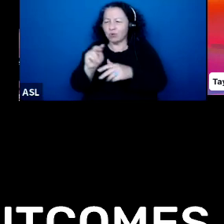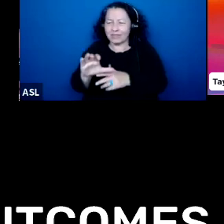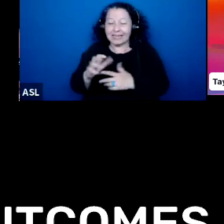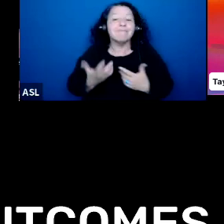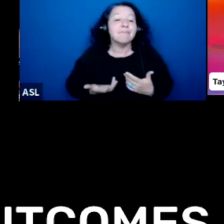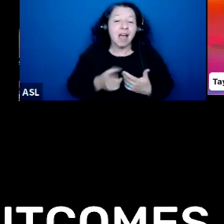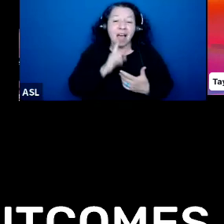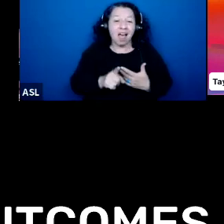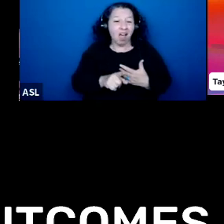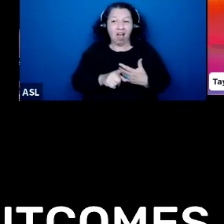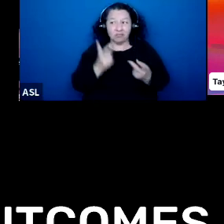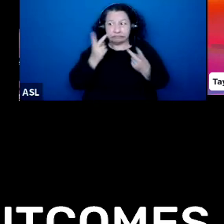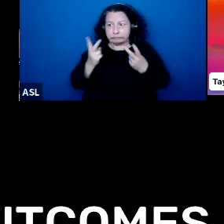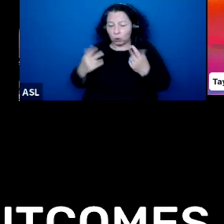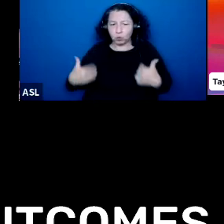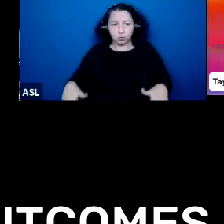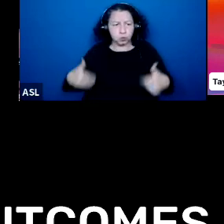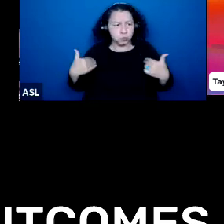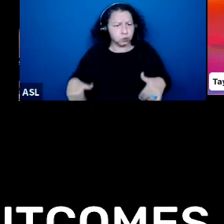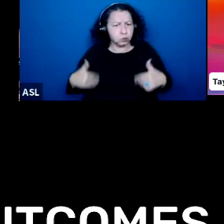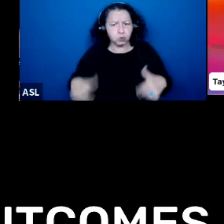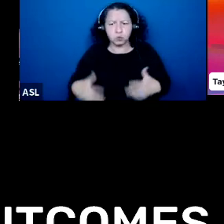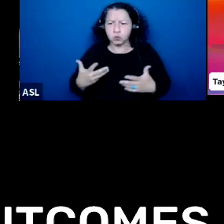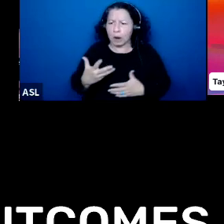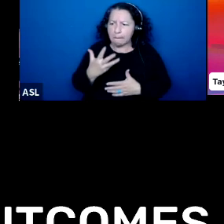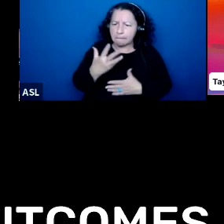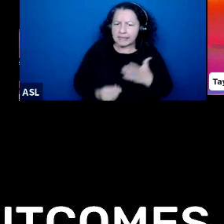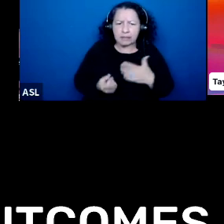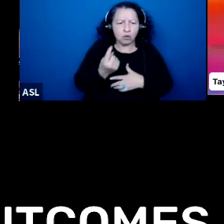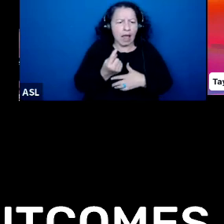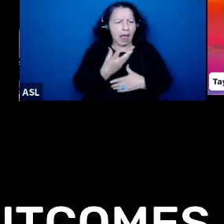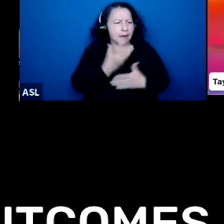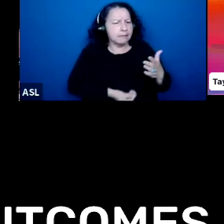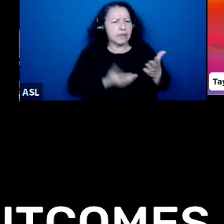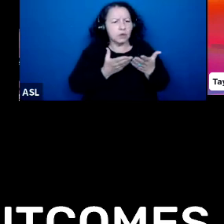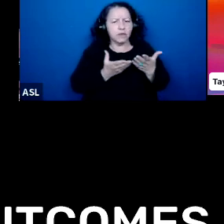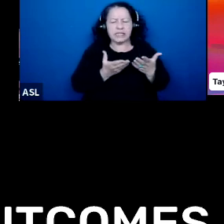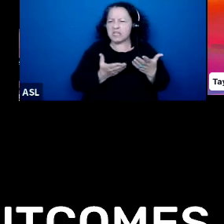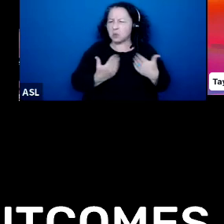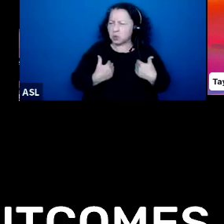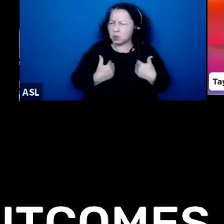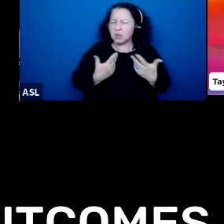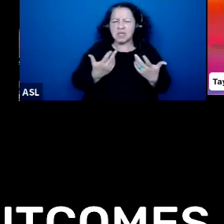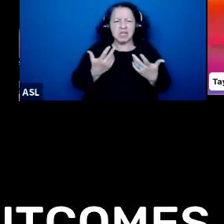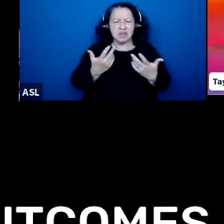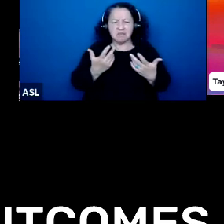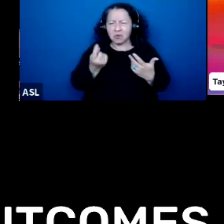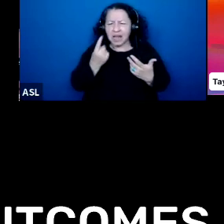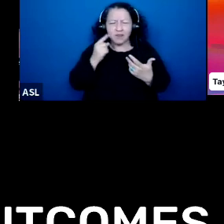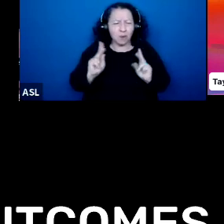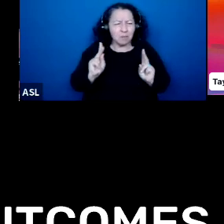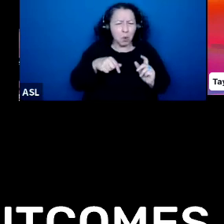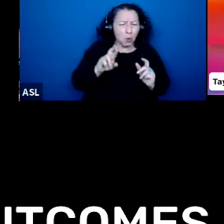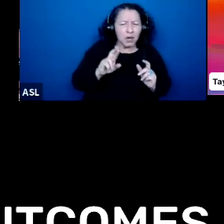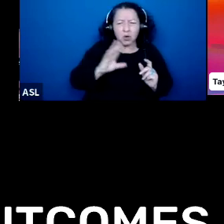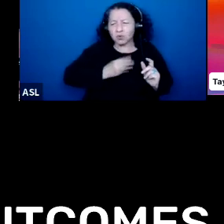I was finding that there was a major gap in the understanding and in the service provision for people who are